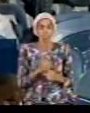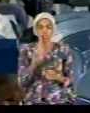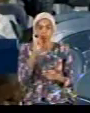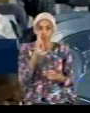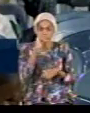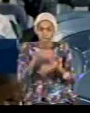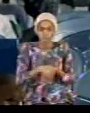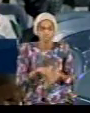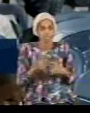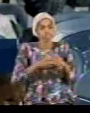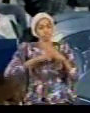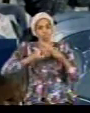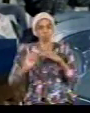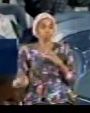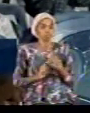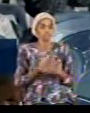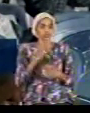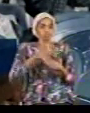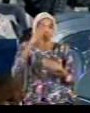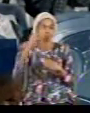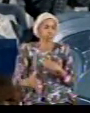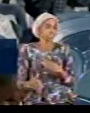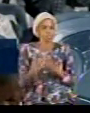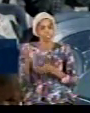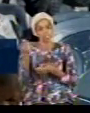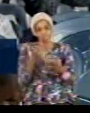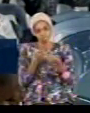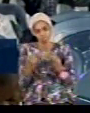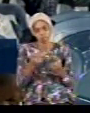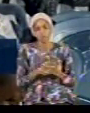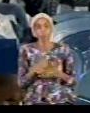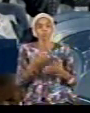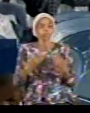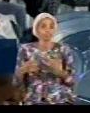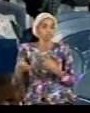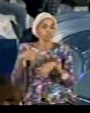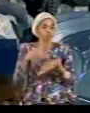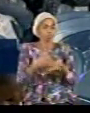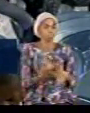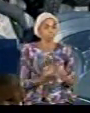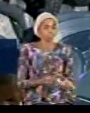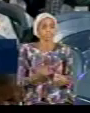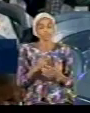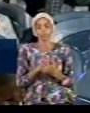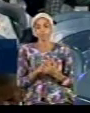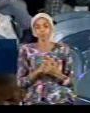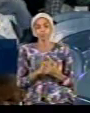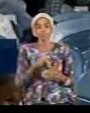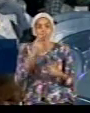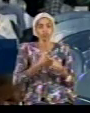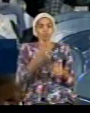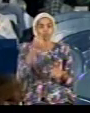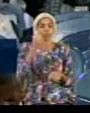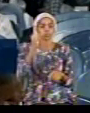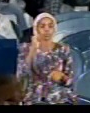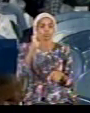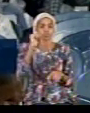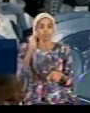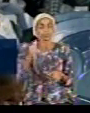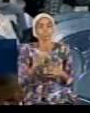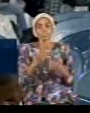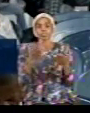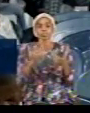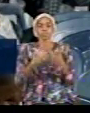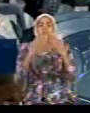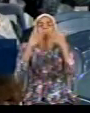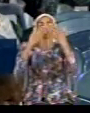dominion. And before we return to the state overseer, Roman Khalid wrote this one from Asia. He says he wants to thank God.